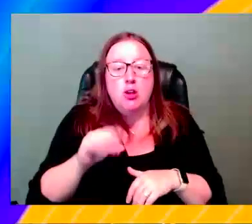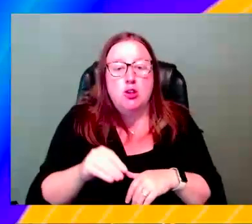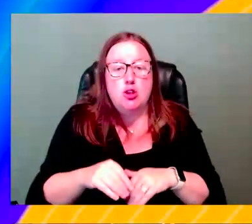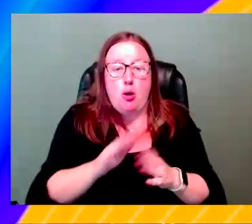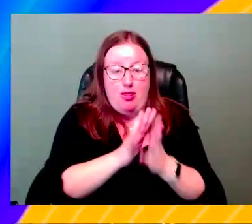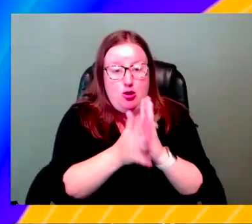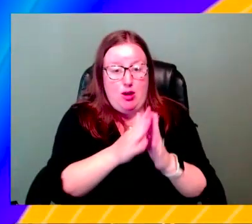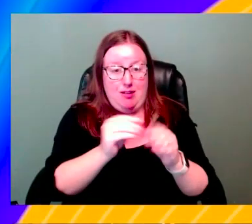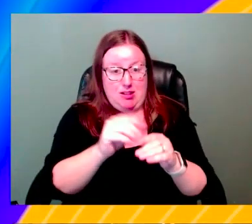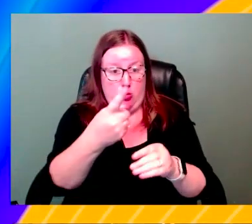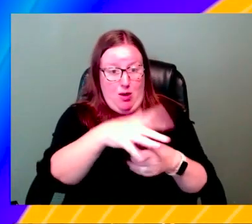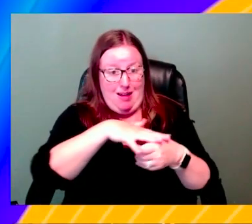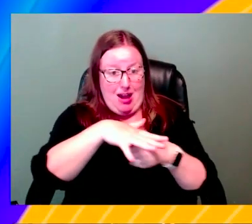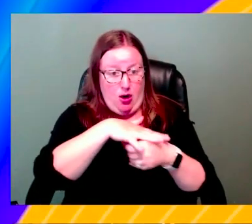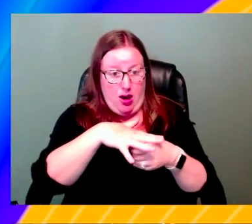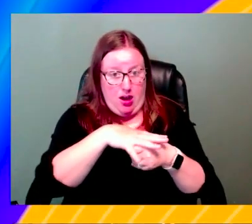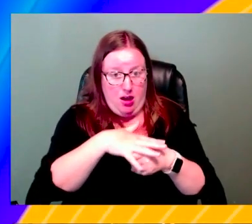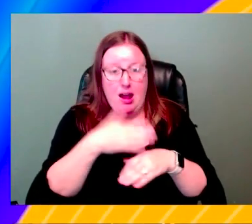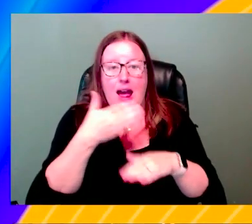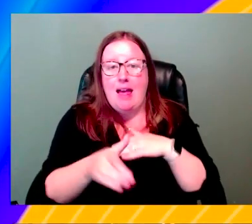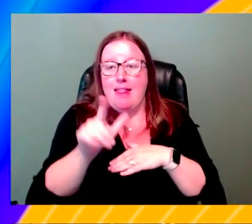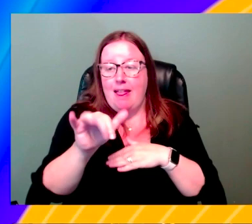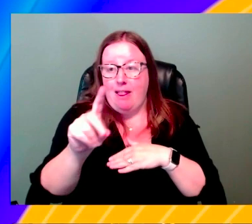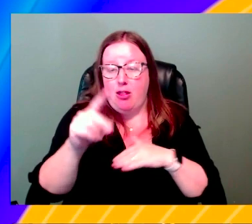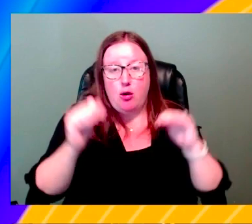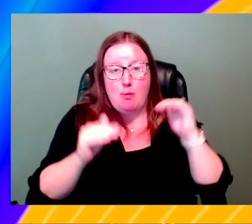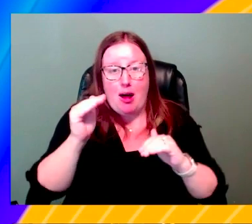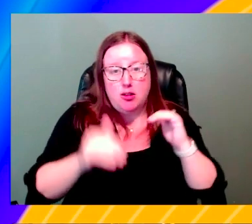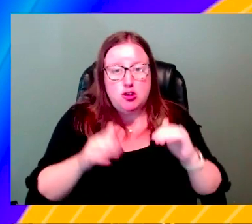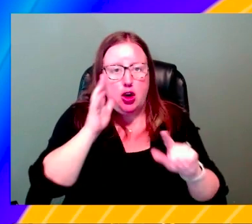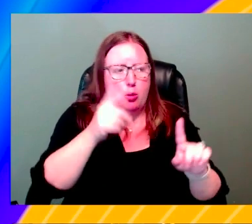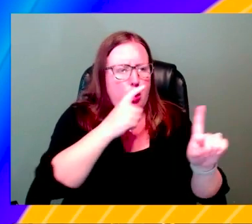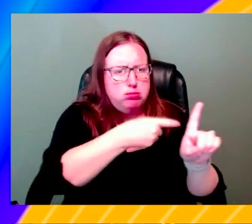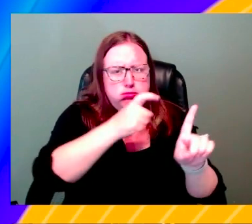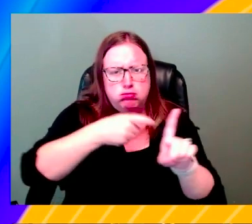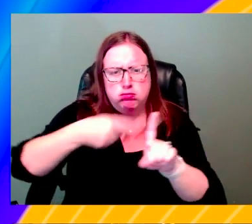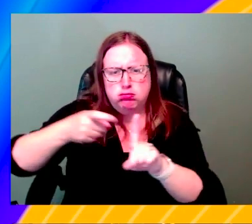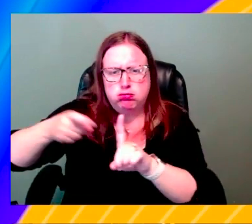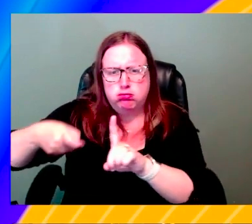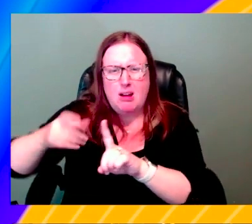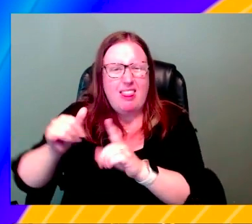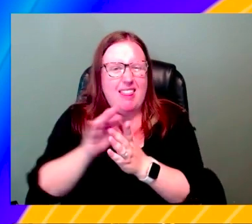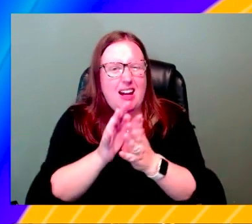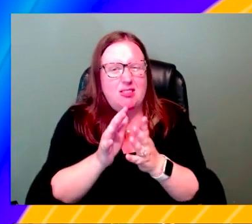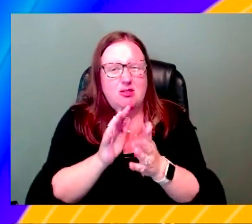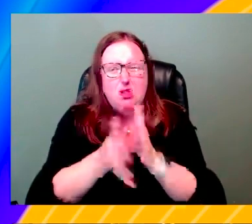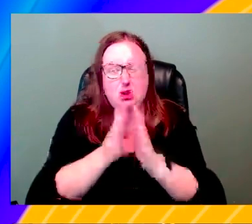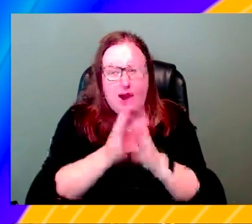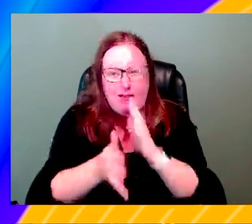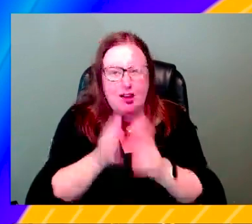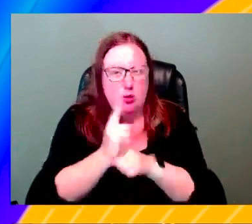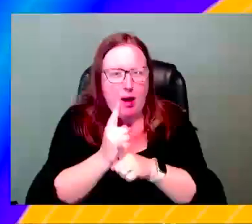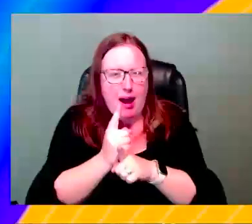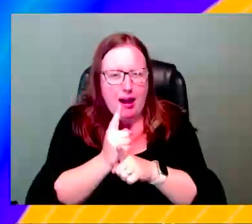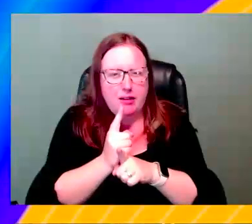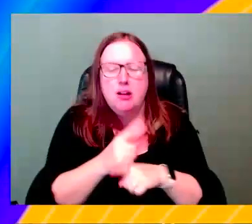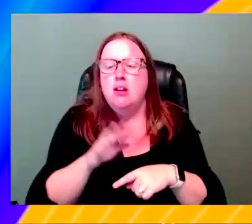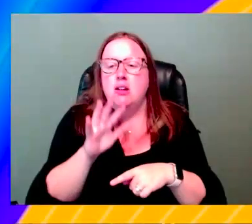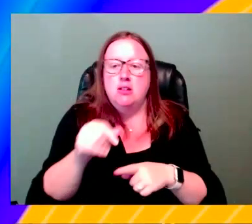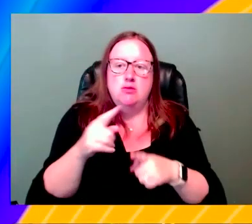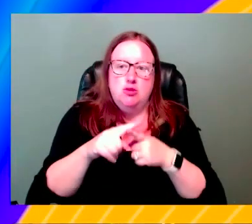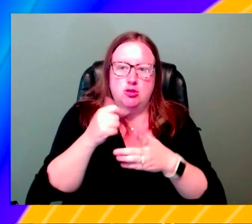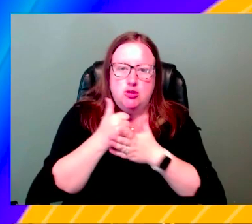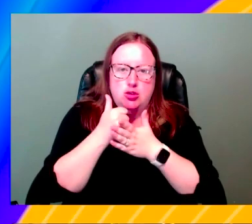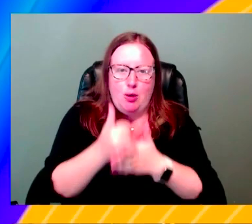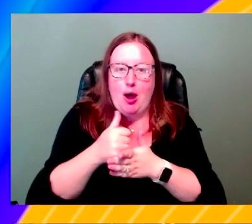then that single point, the load balancer in this case, is distributing that traffic in some kind of pattern to help reach the back-end nodes, the